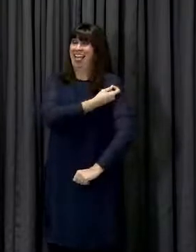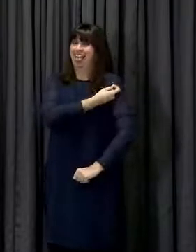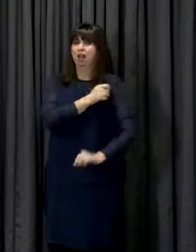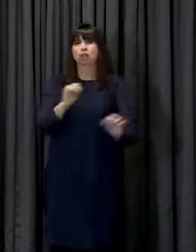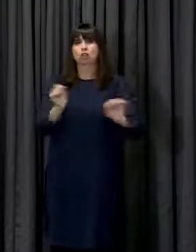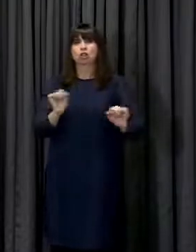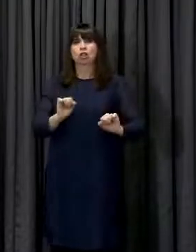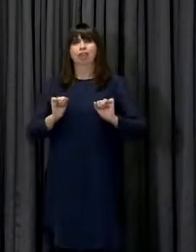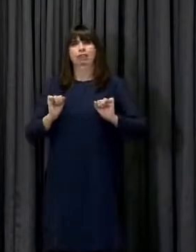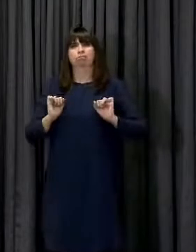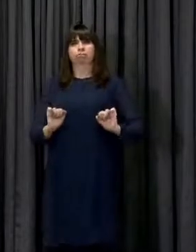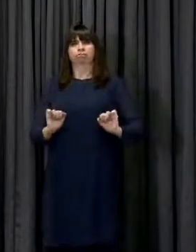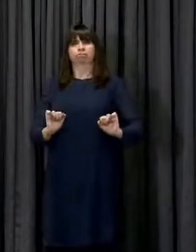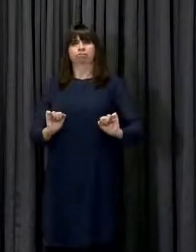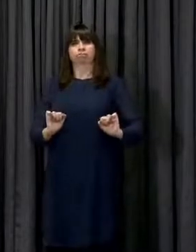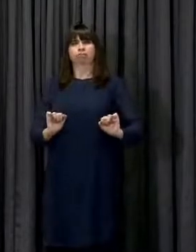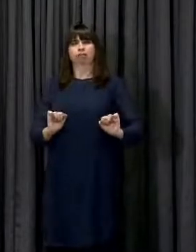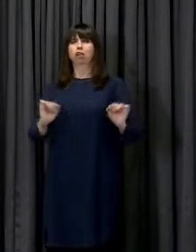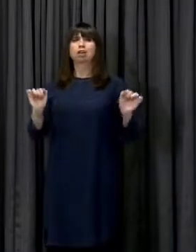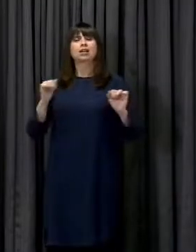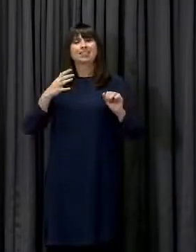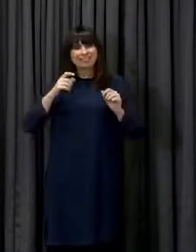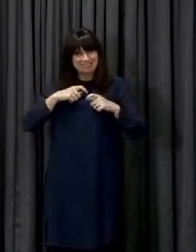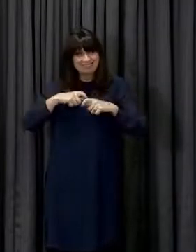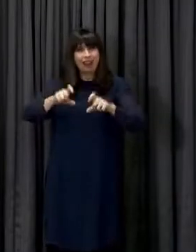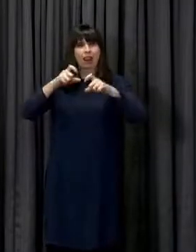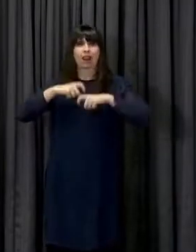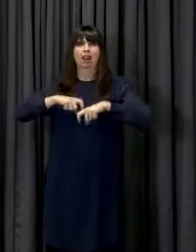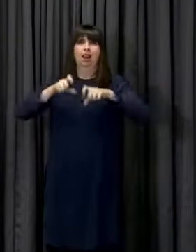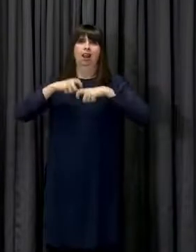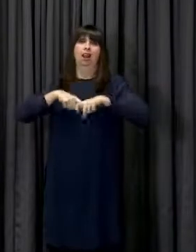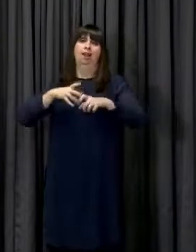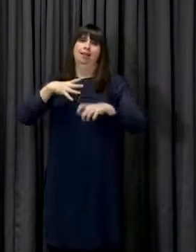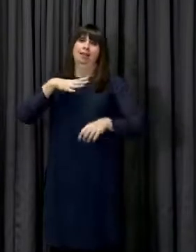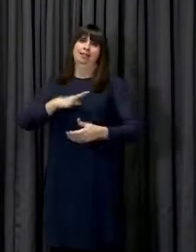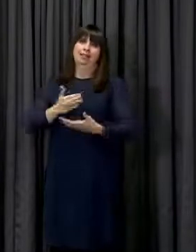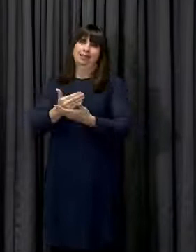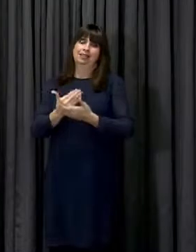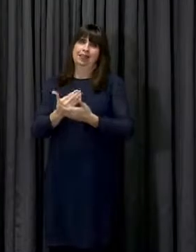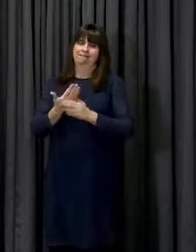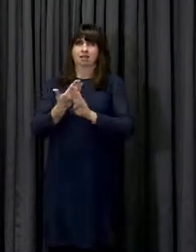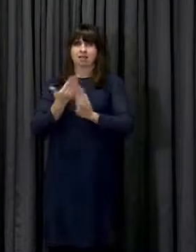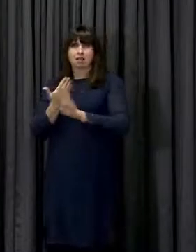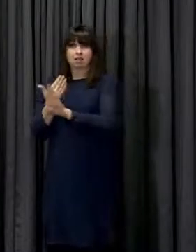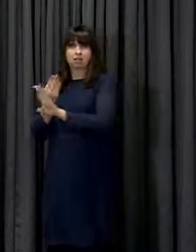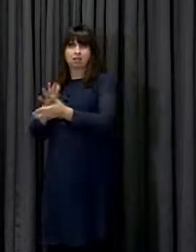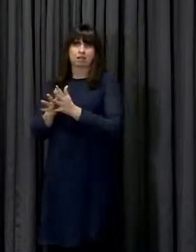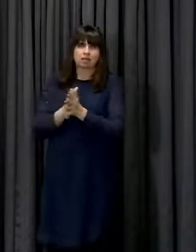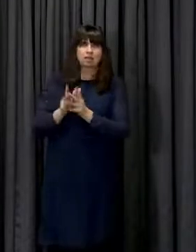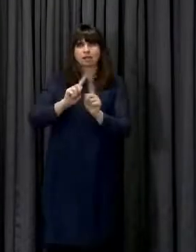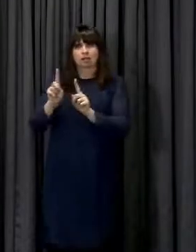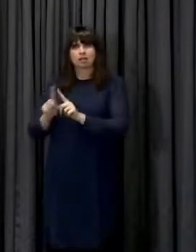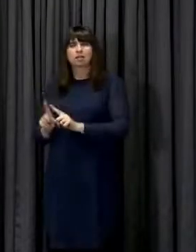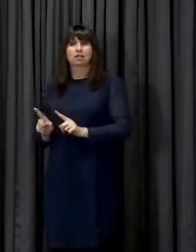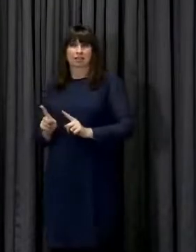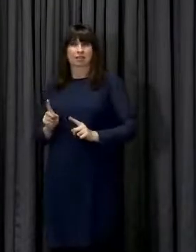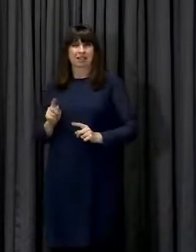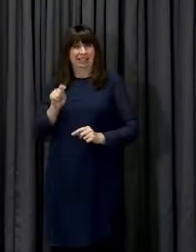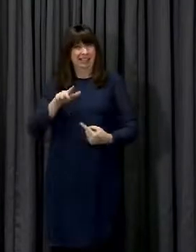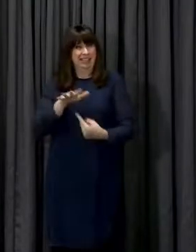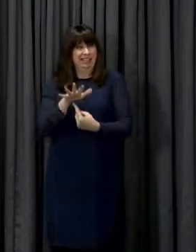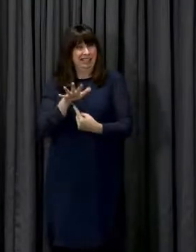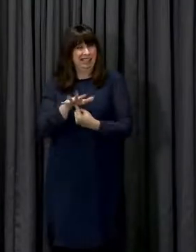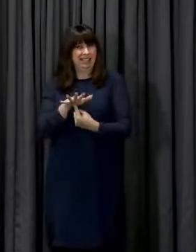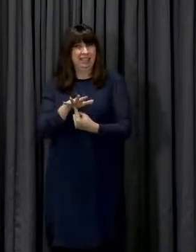to redouble our efforts to do what we can to keep ourselves and each other safe, and to think about what we should do, because a